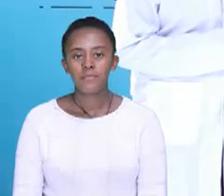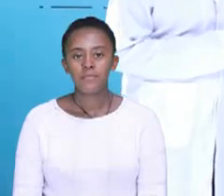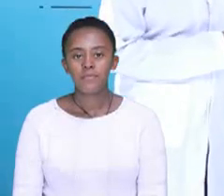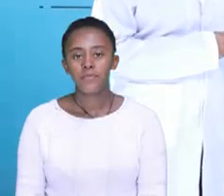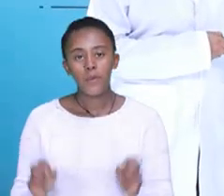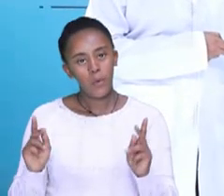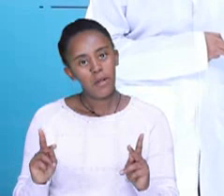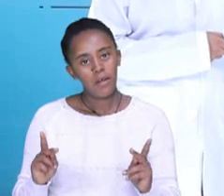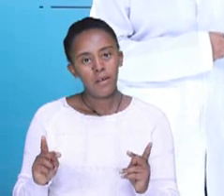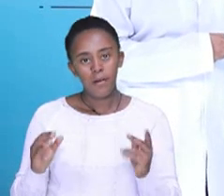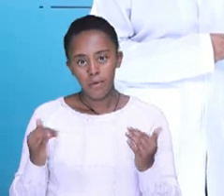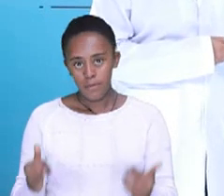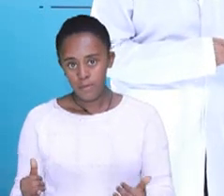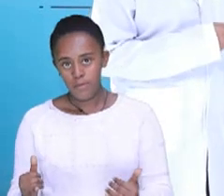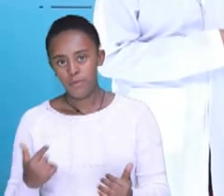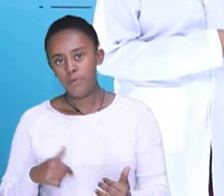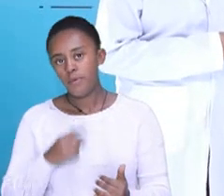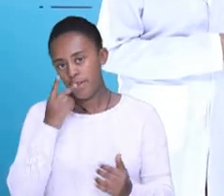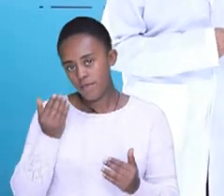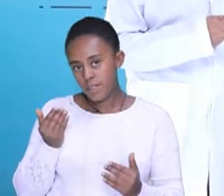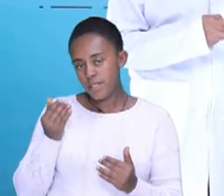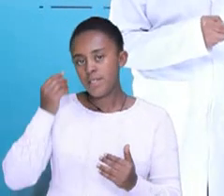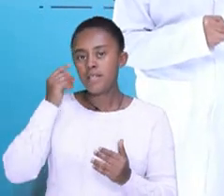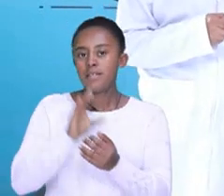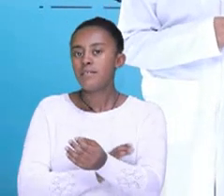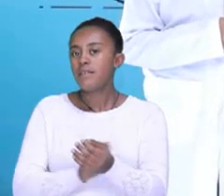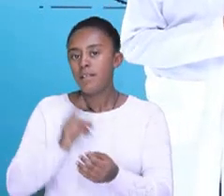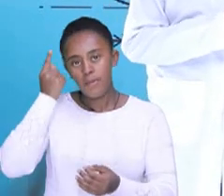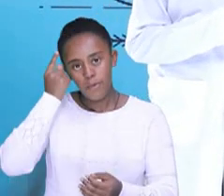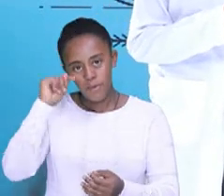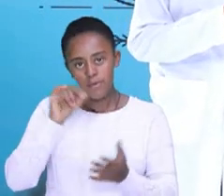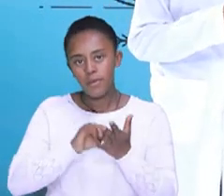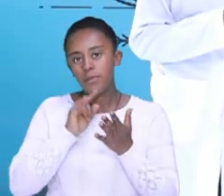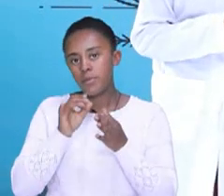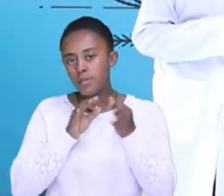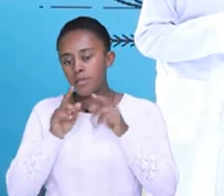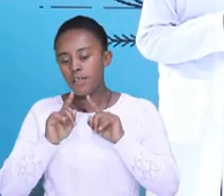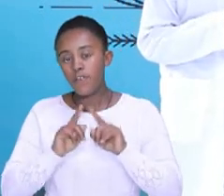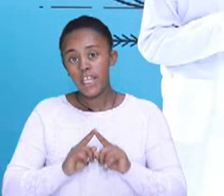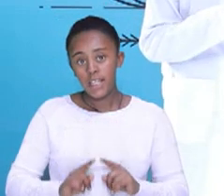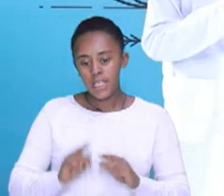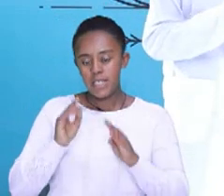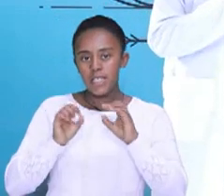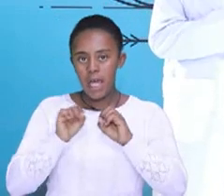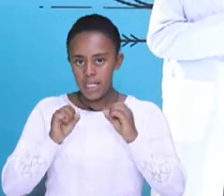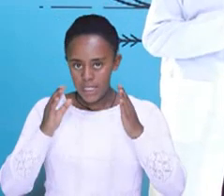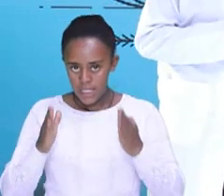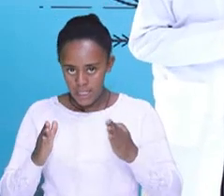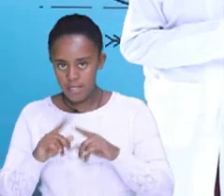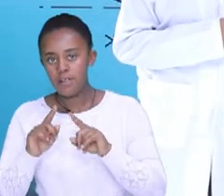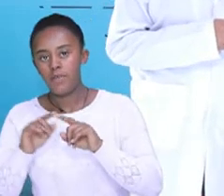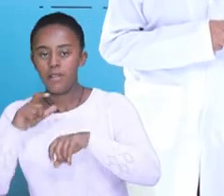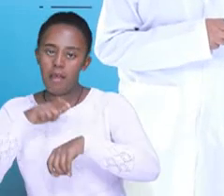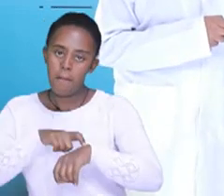Okay, up to now we have seen cell theories that were stated by different scientists at